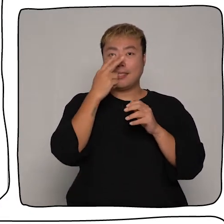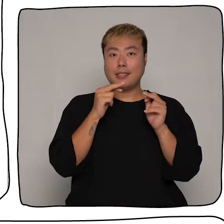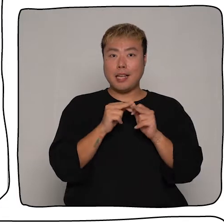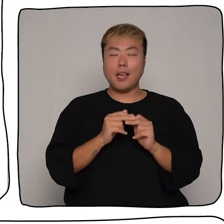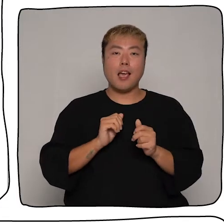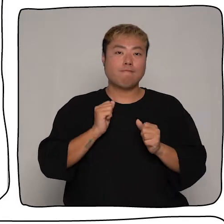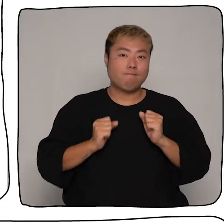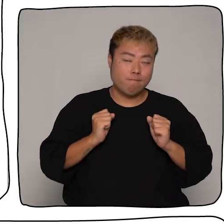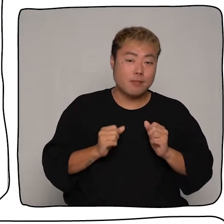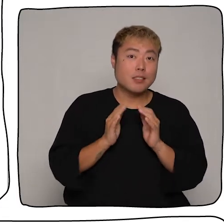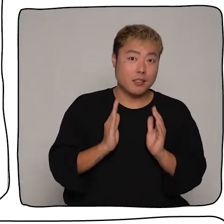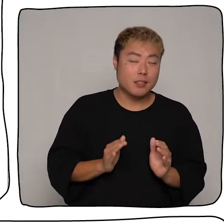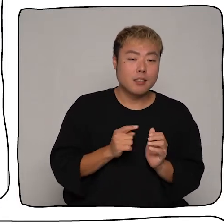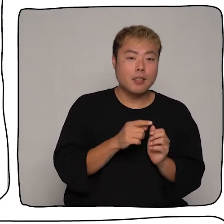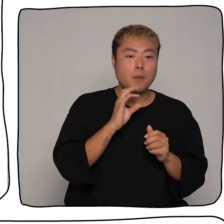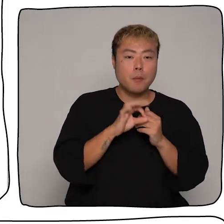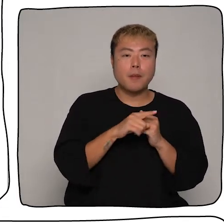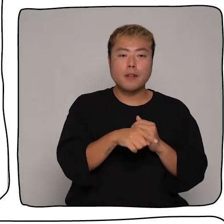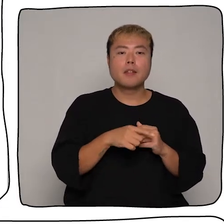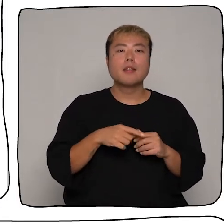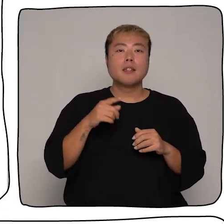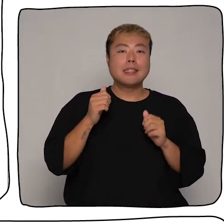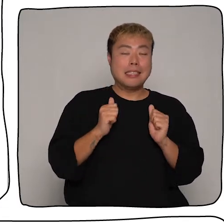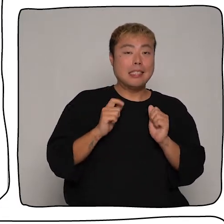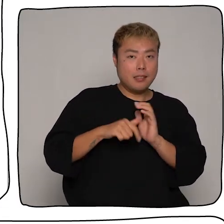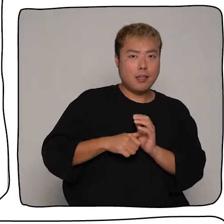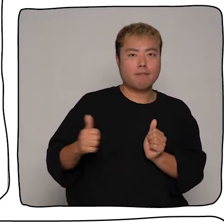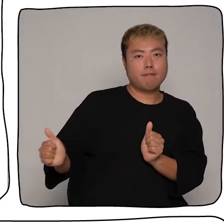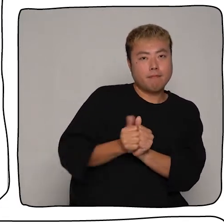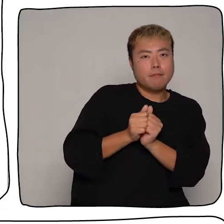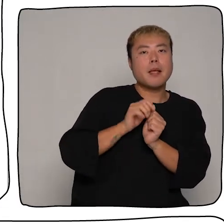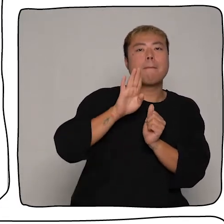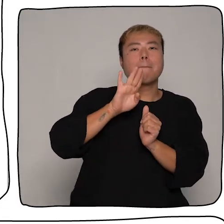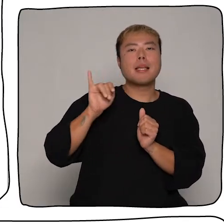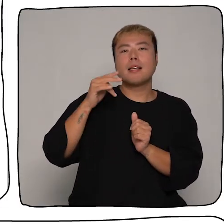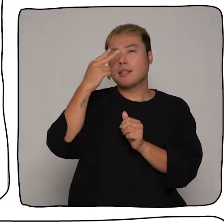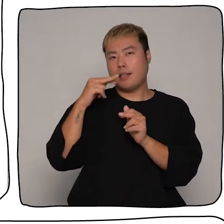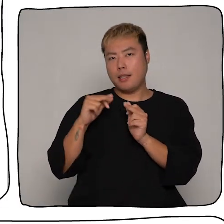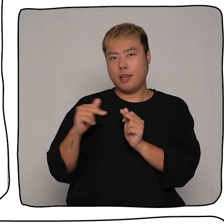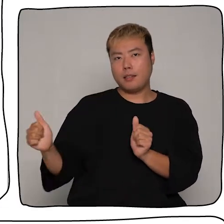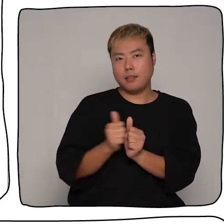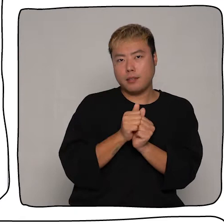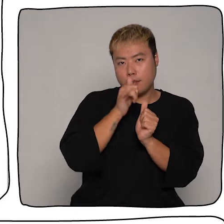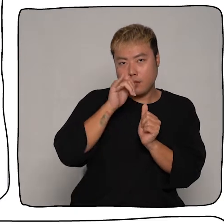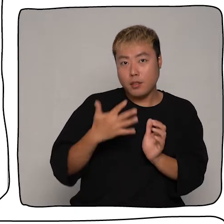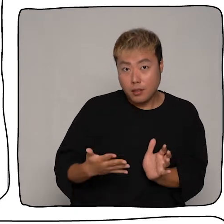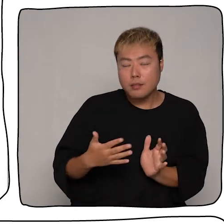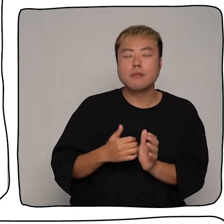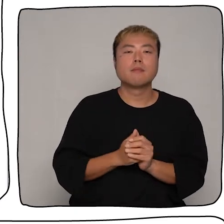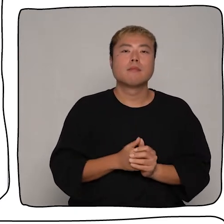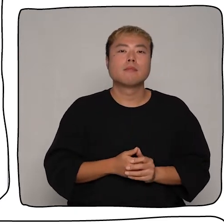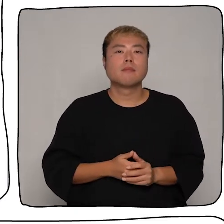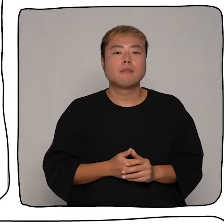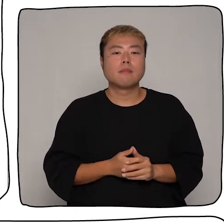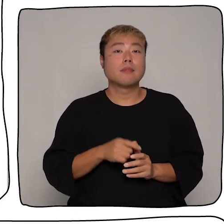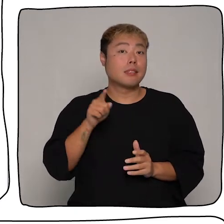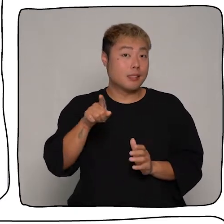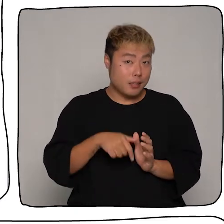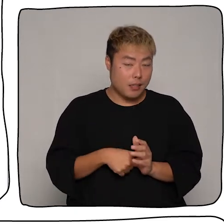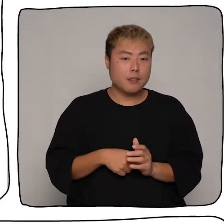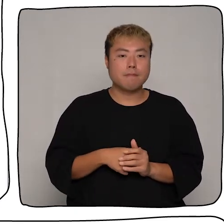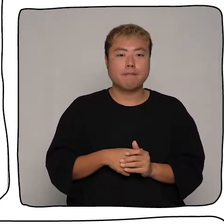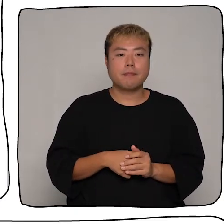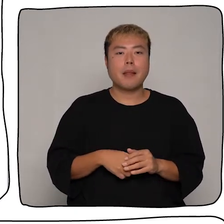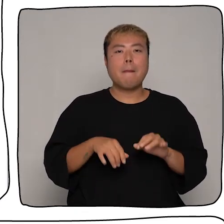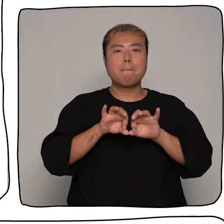runner runs, they need to be guided by a sighted person, and